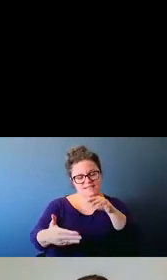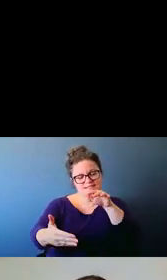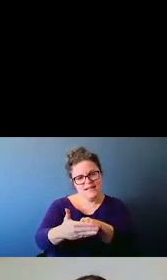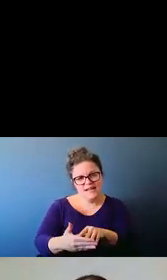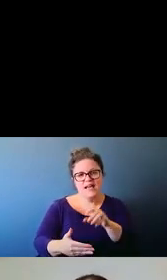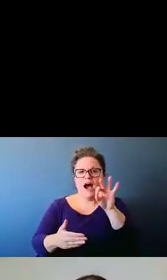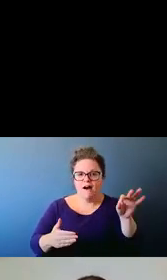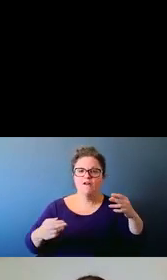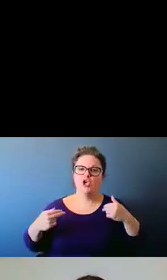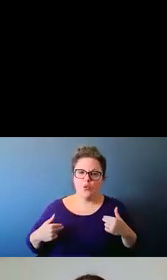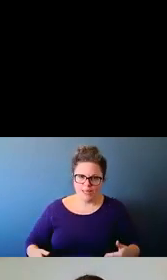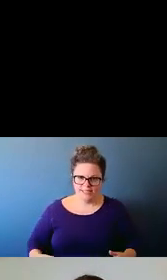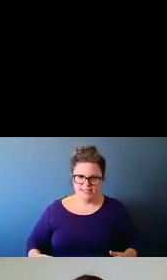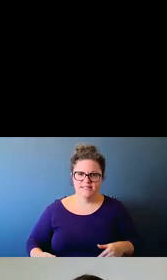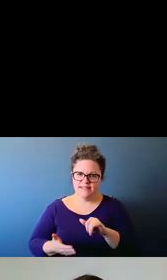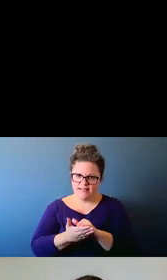means.